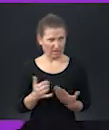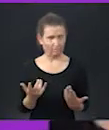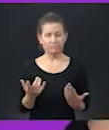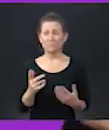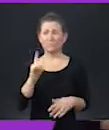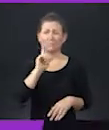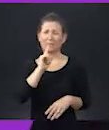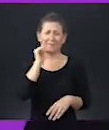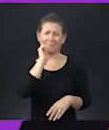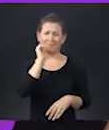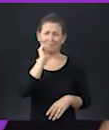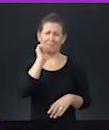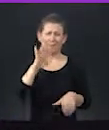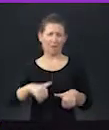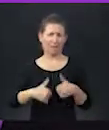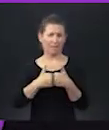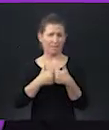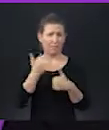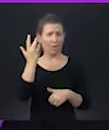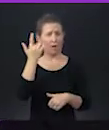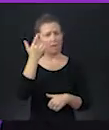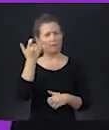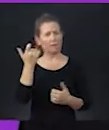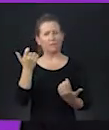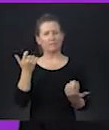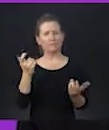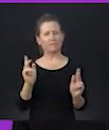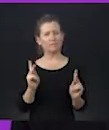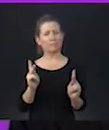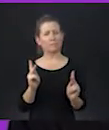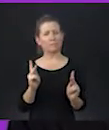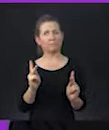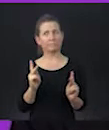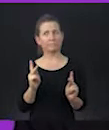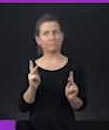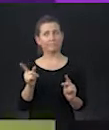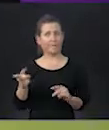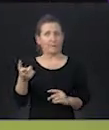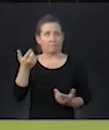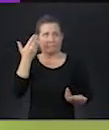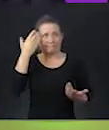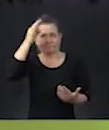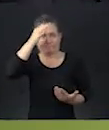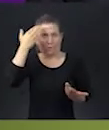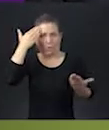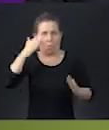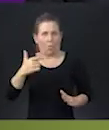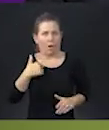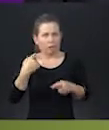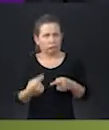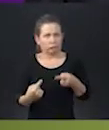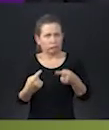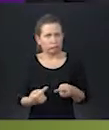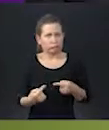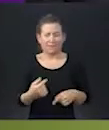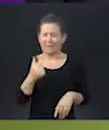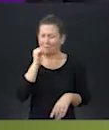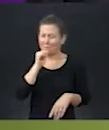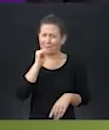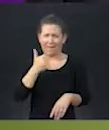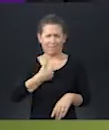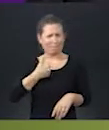challenge. More so because people don't know I'm struggling. Every single day I